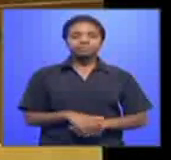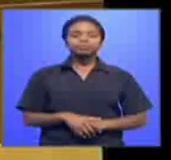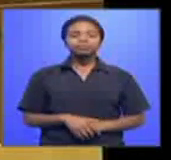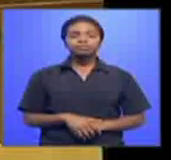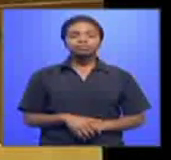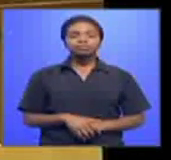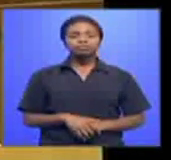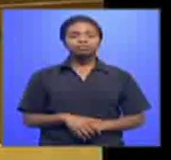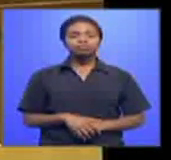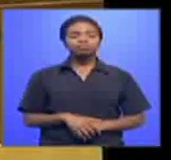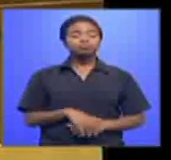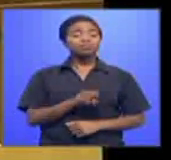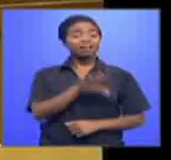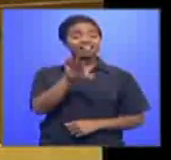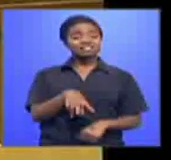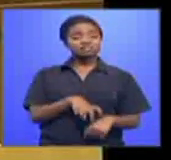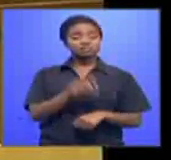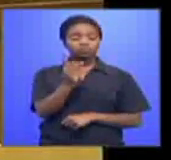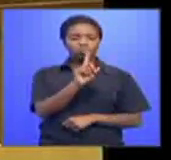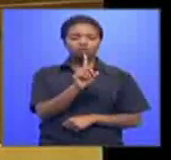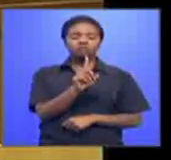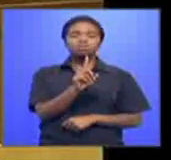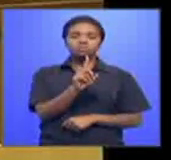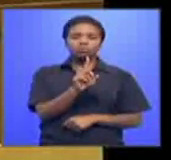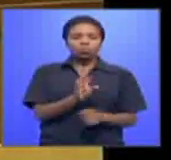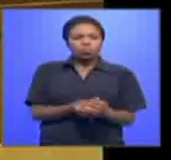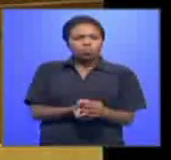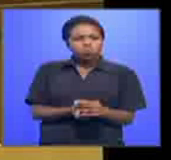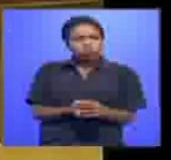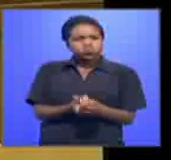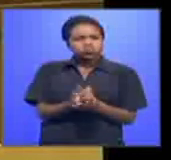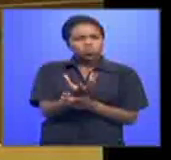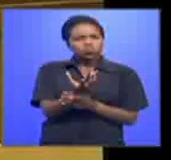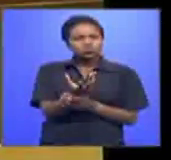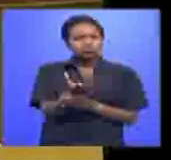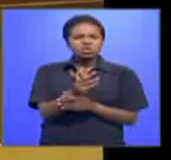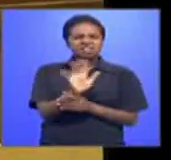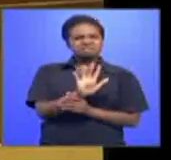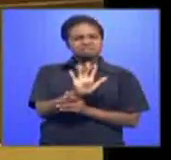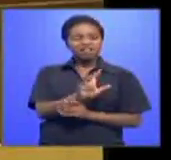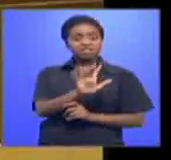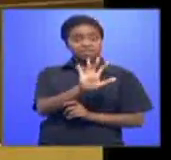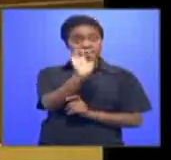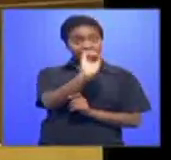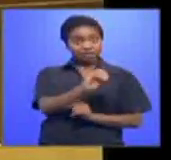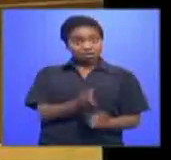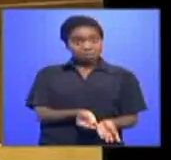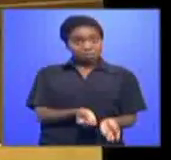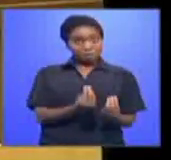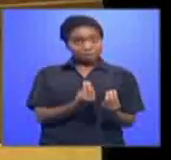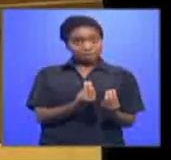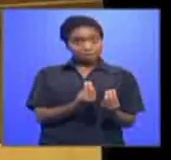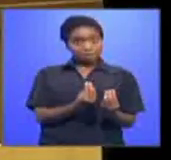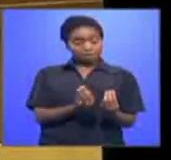We need growth rates in excess of 5% to create